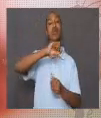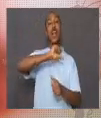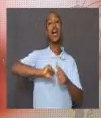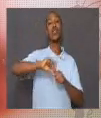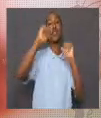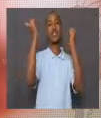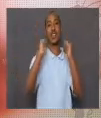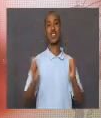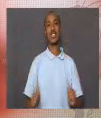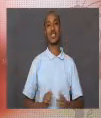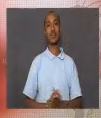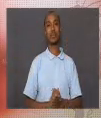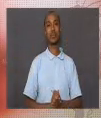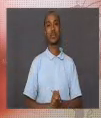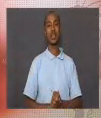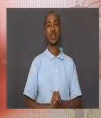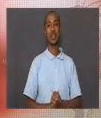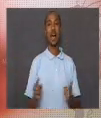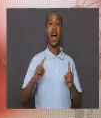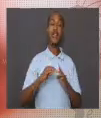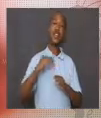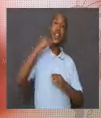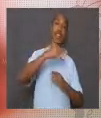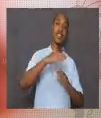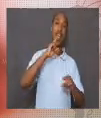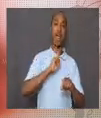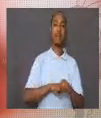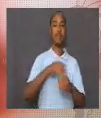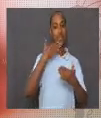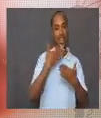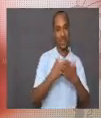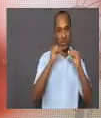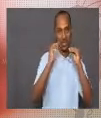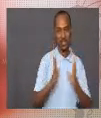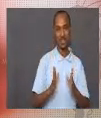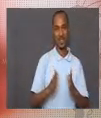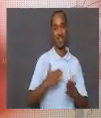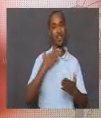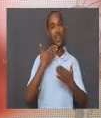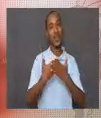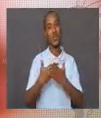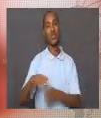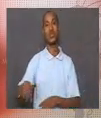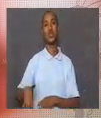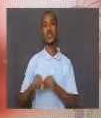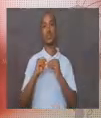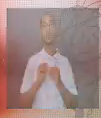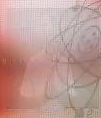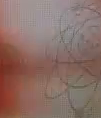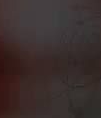atomic structure. Until next time, thank you, teacher. Thank you, students.